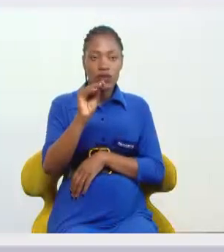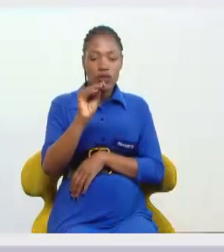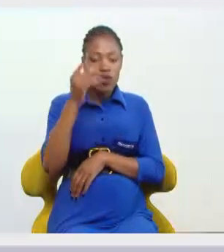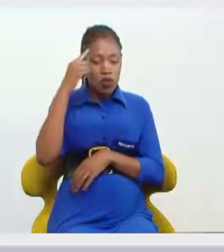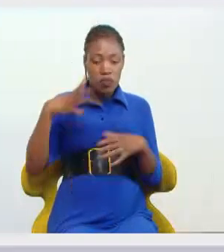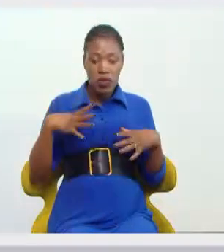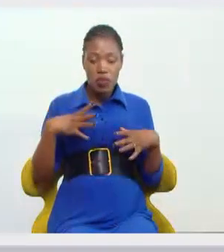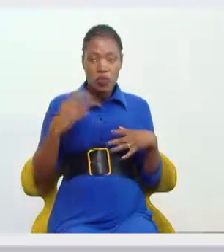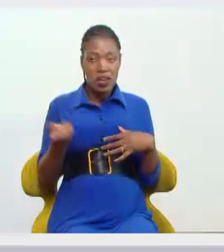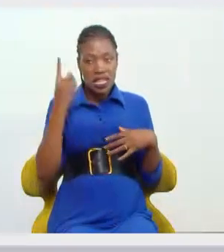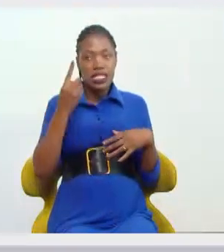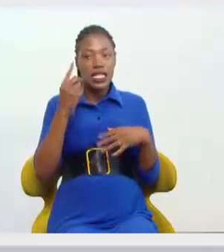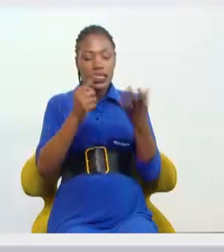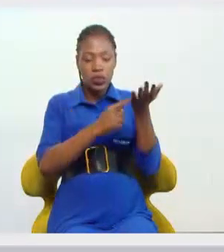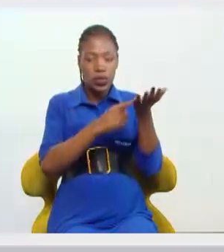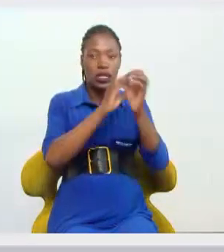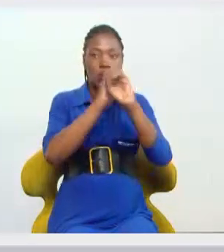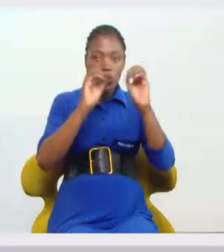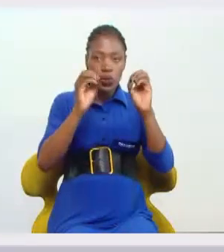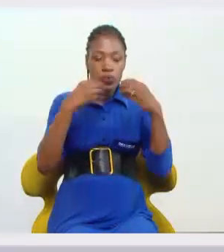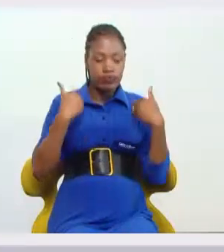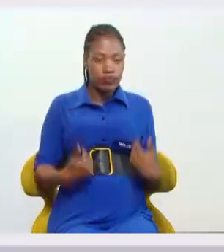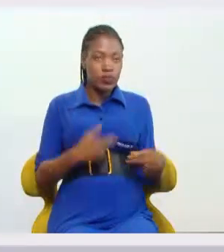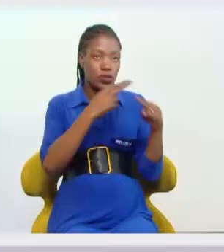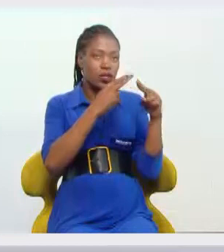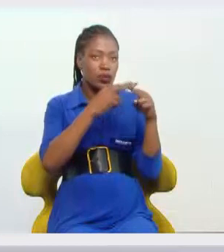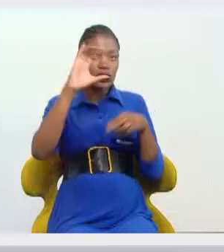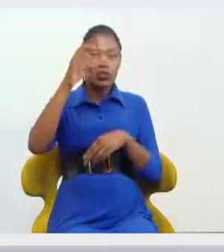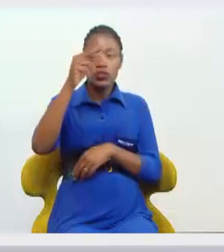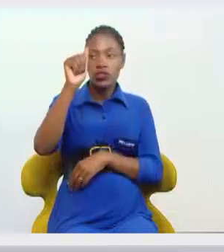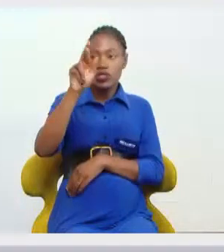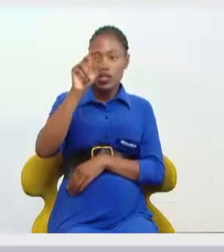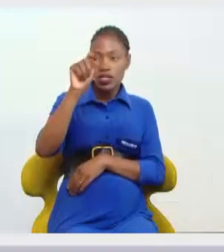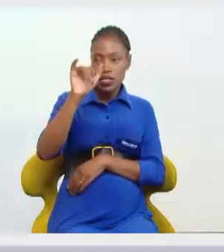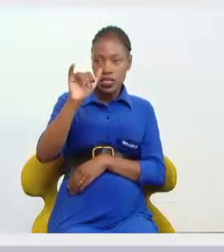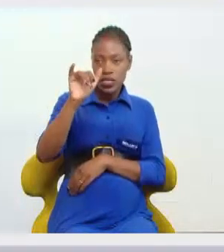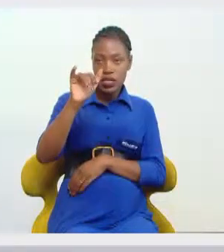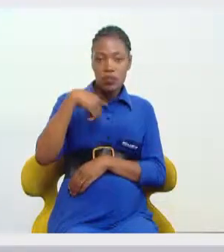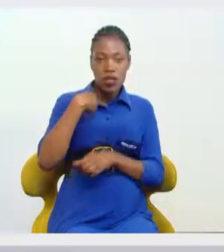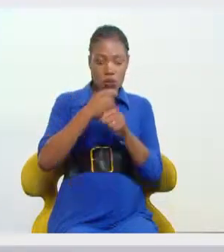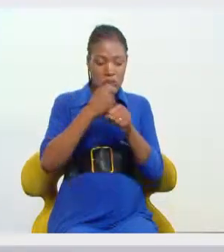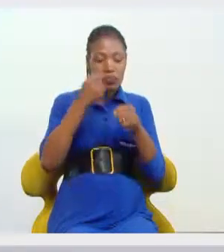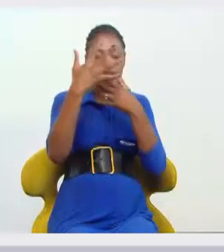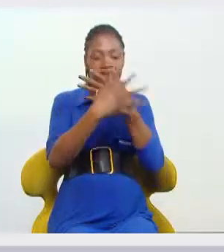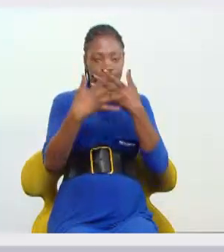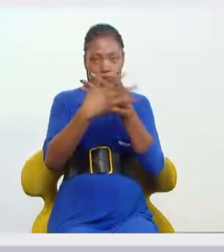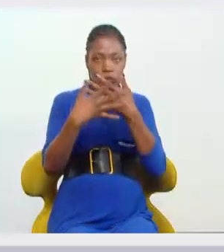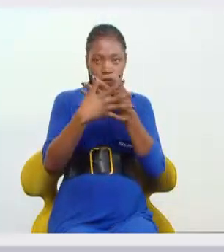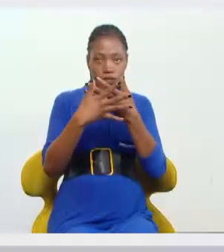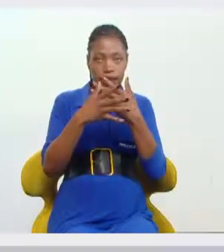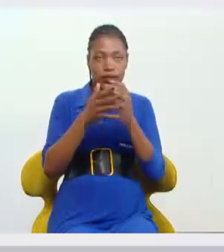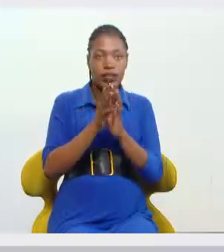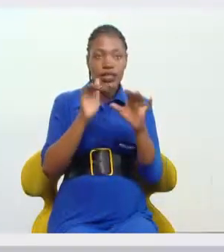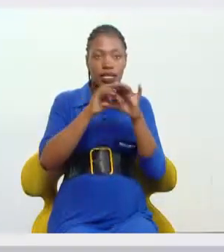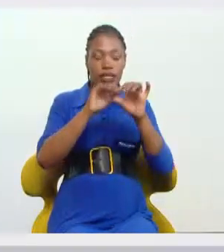don't understand Swahili, my name is Charity Samba, a computer instructor with inABLE based in